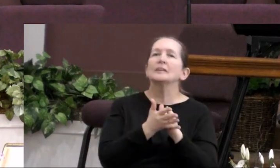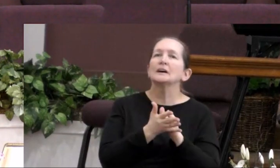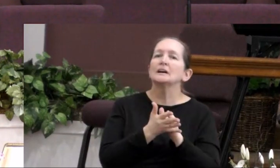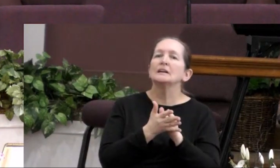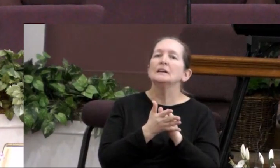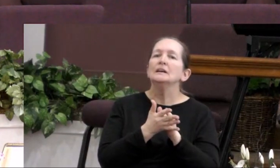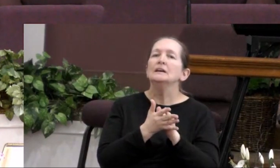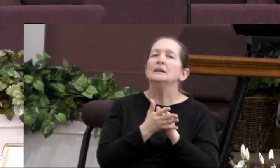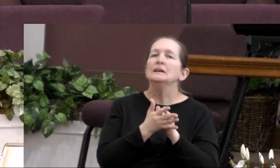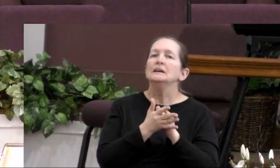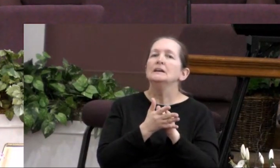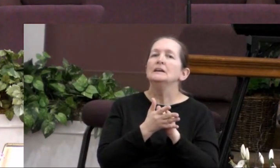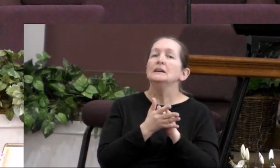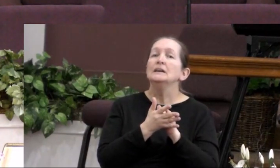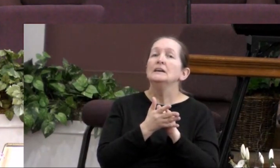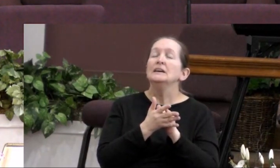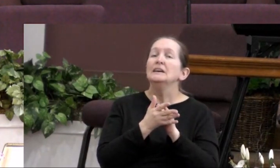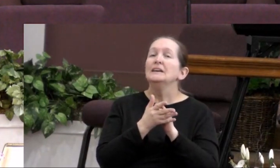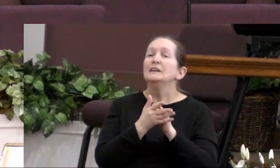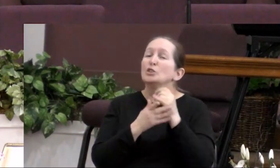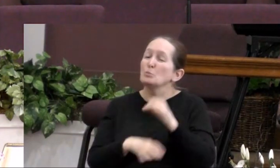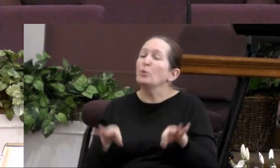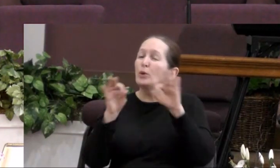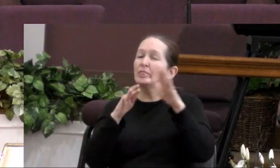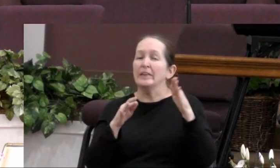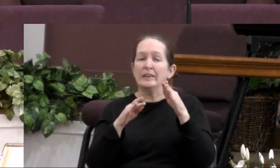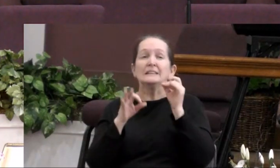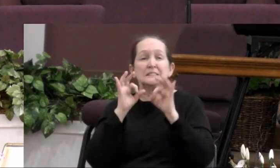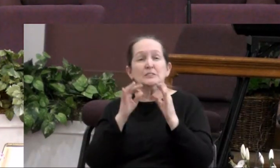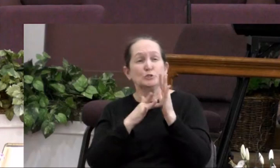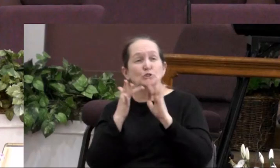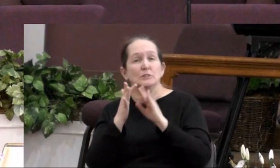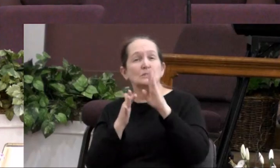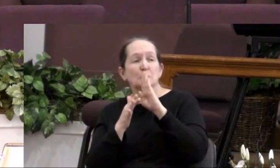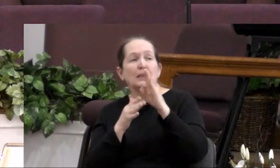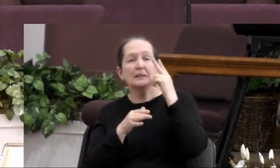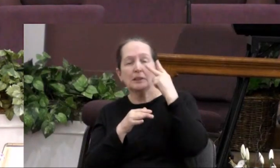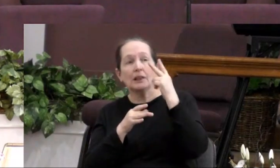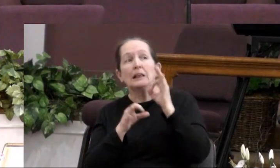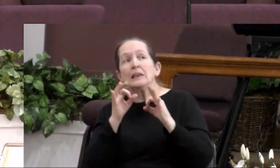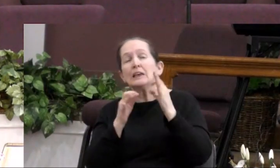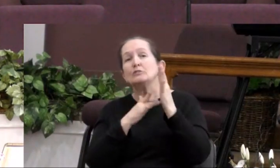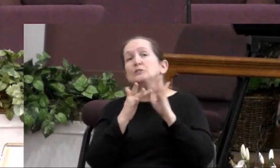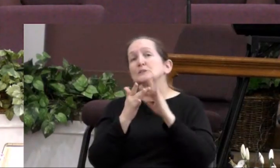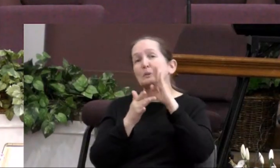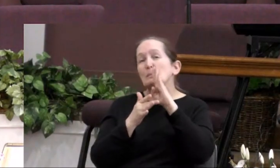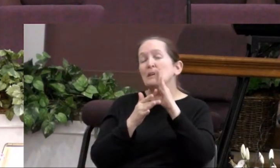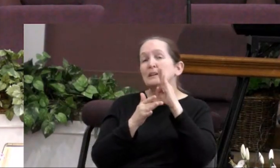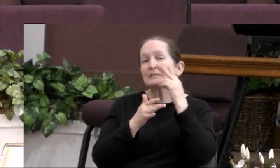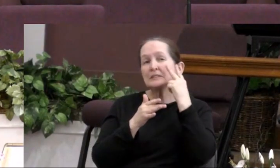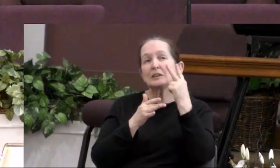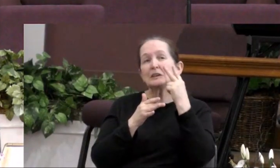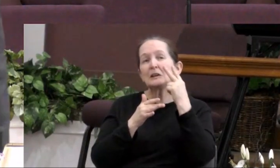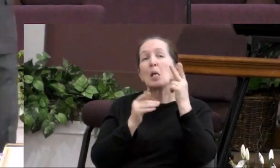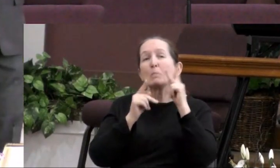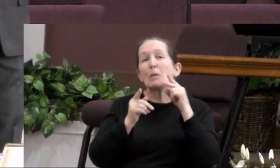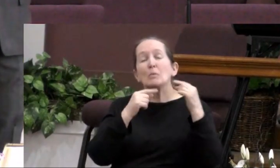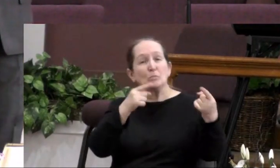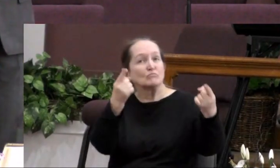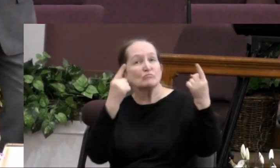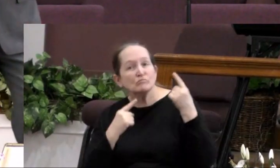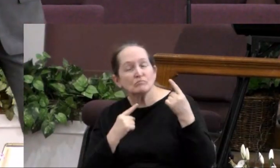It's whether or not Jesus is being seen. And if Jesus is being seen, a crowd's going to be drawn.